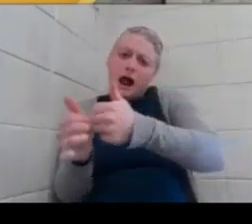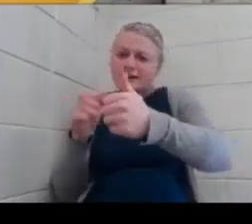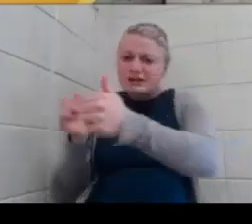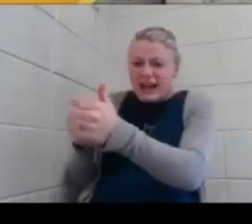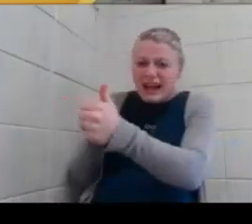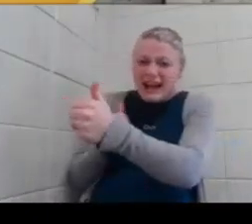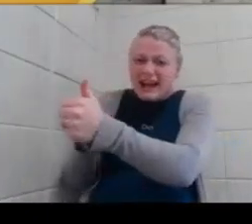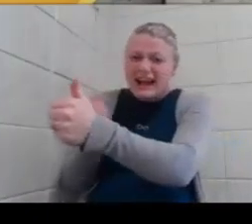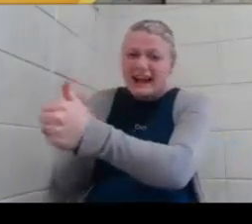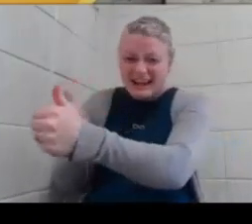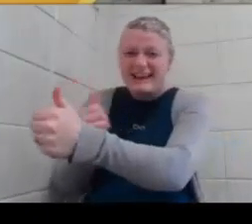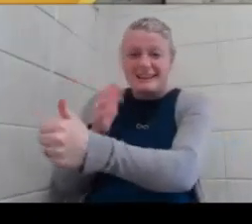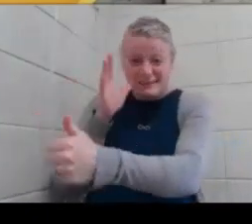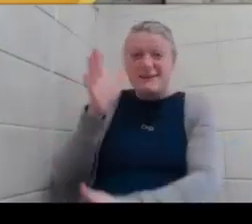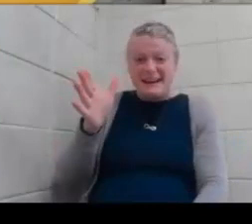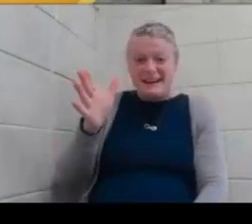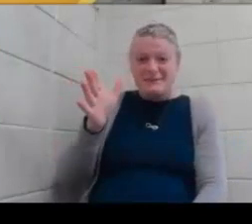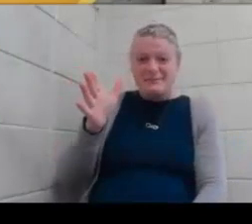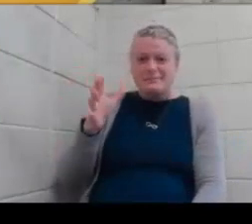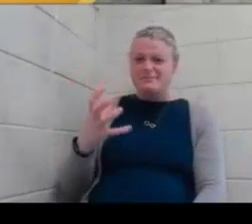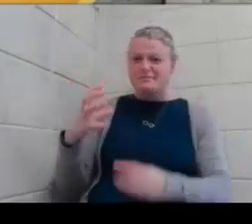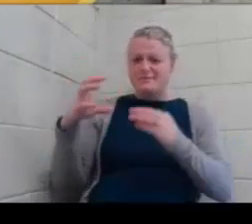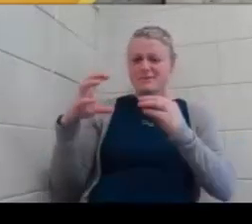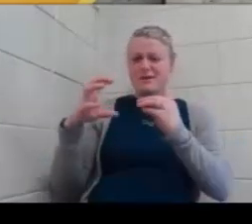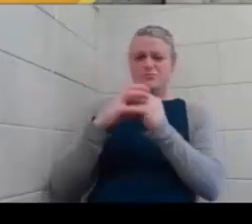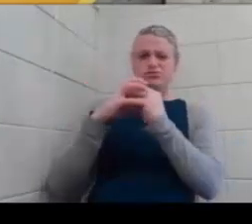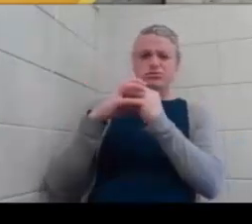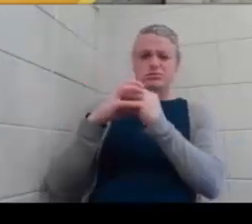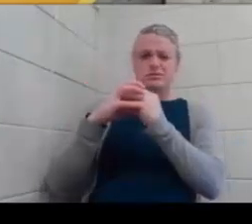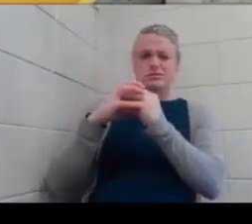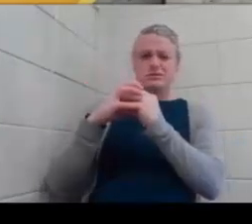And they race, and they chase that rabbit.